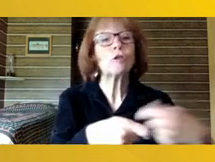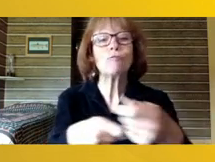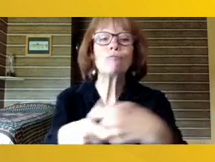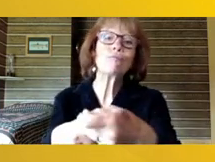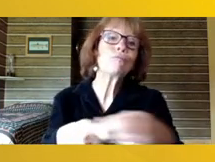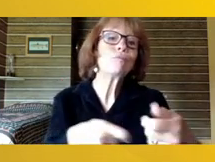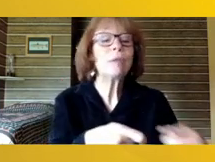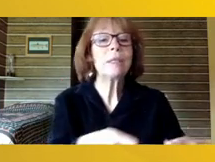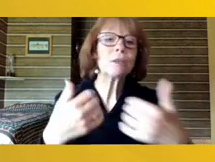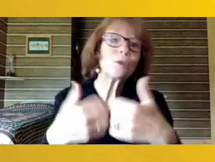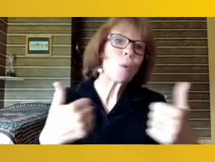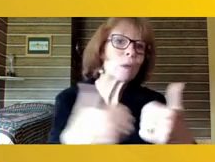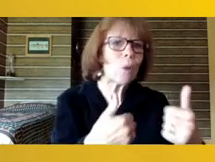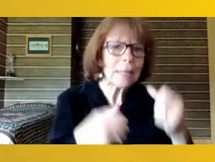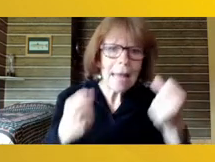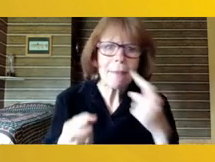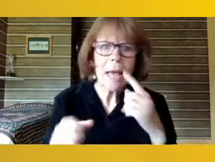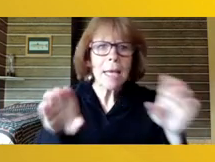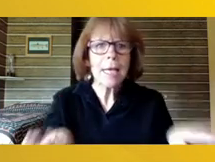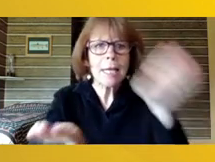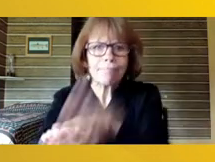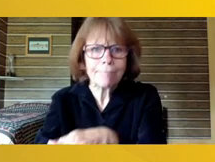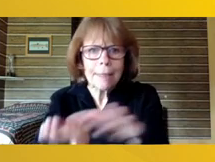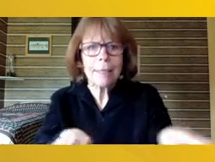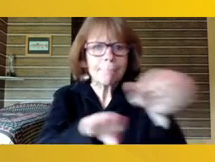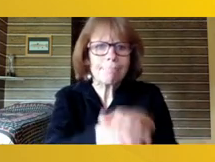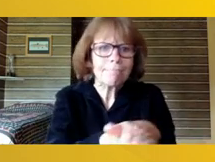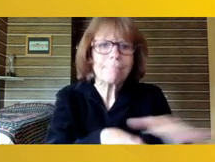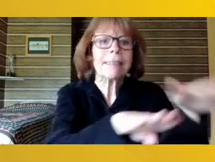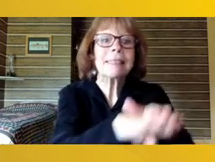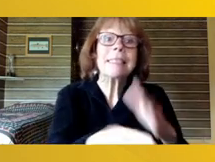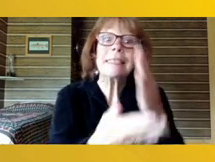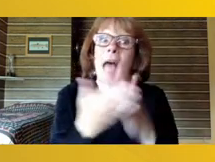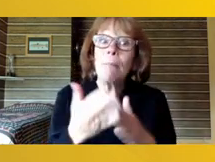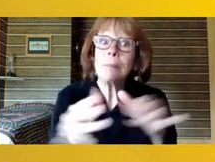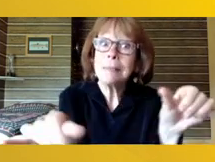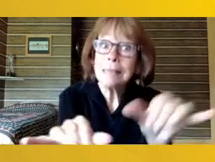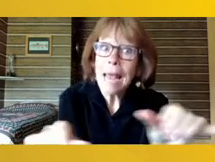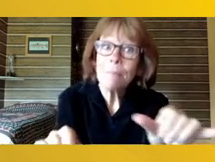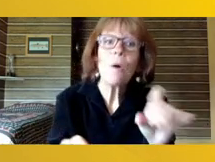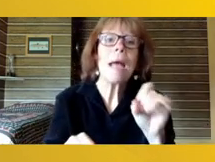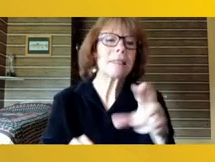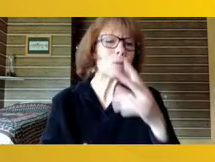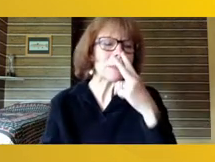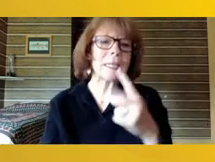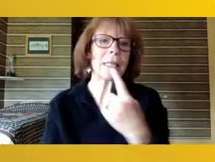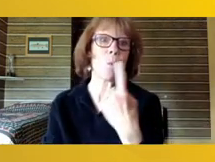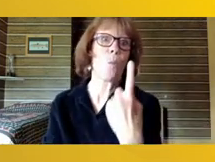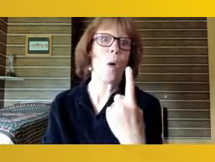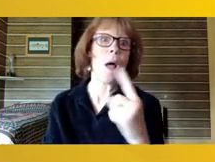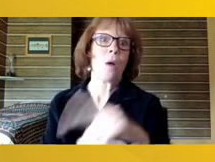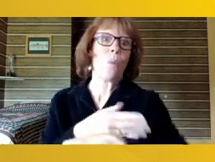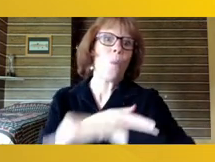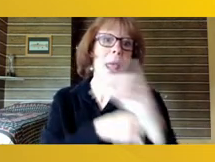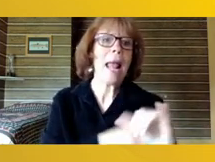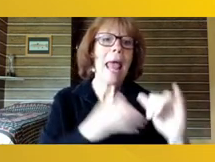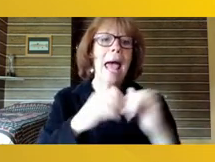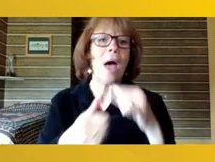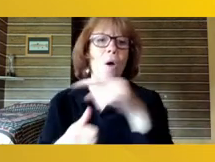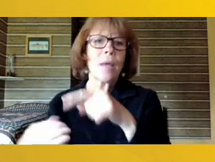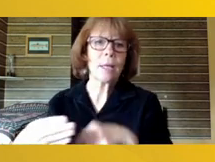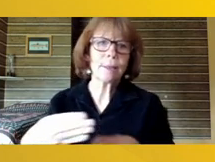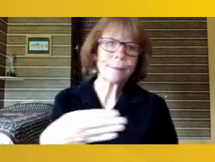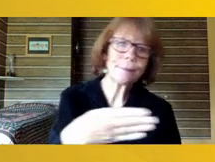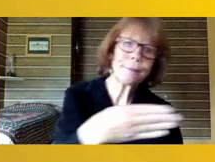see the migration pattern and also to see the movement of individual whales. Next slide.